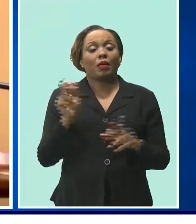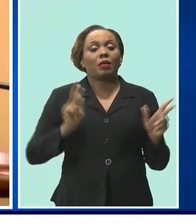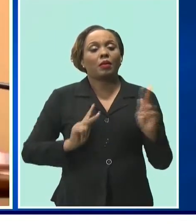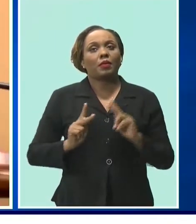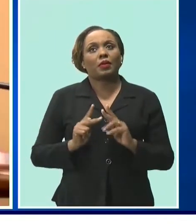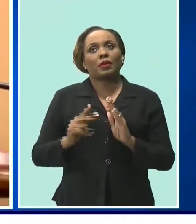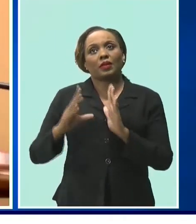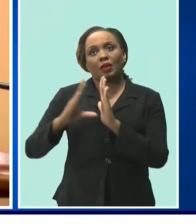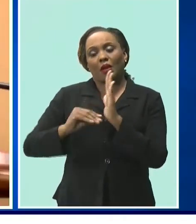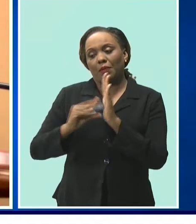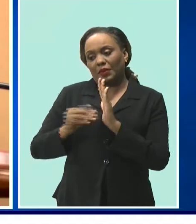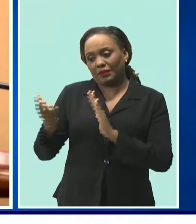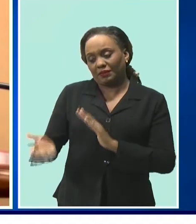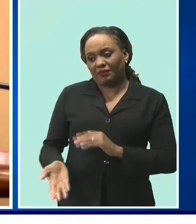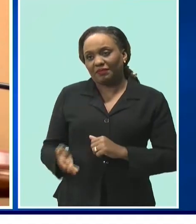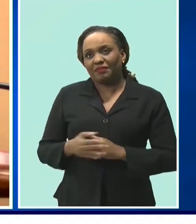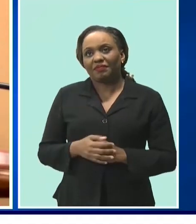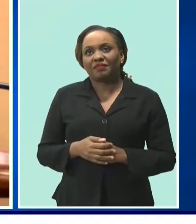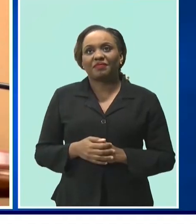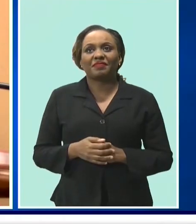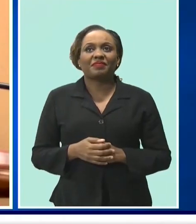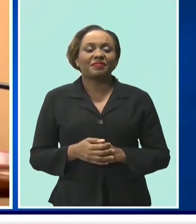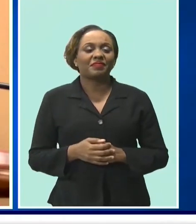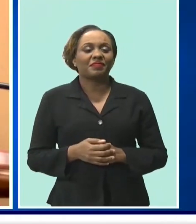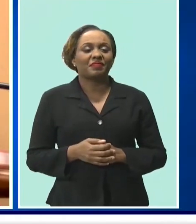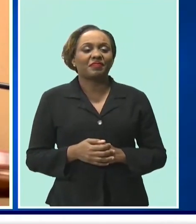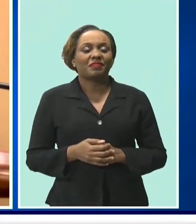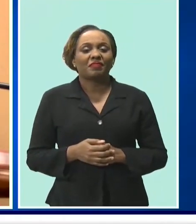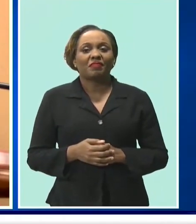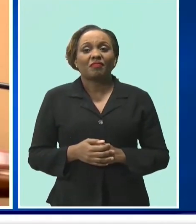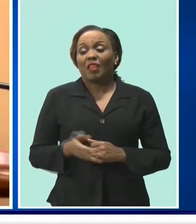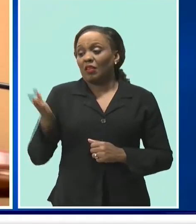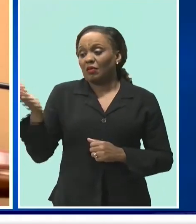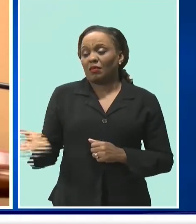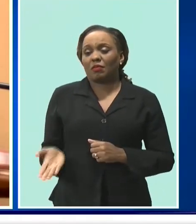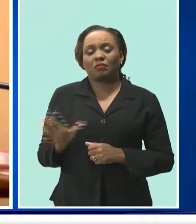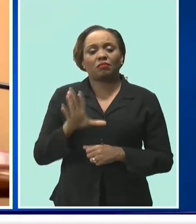same. Our brother Smokey did his part in the music industry.